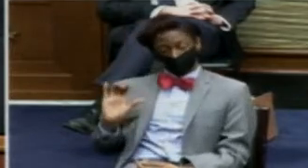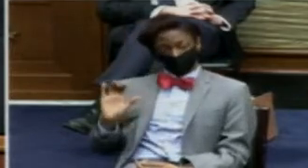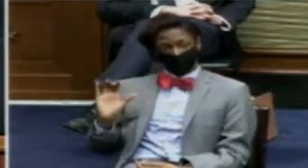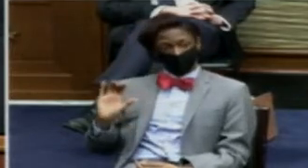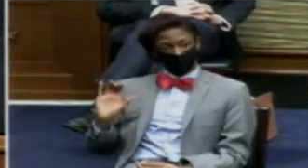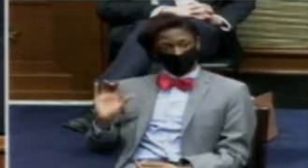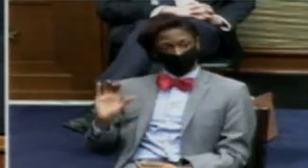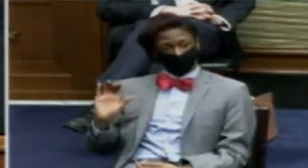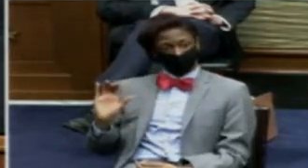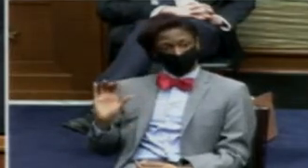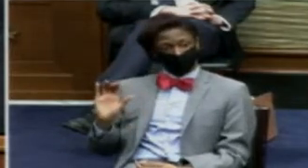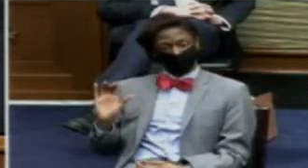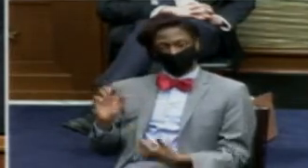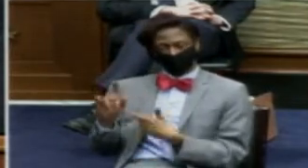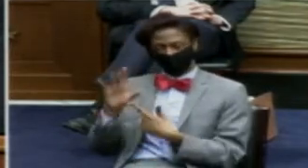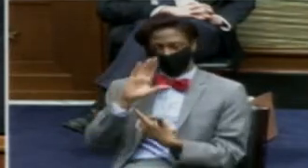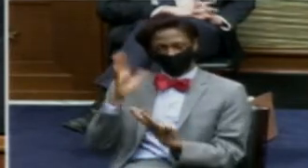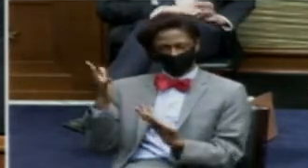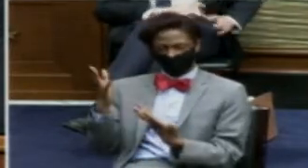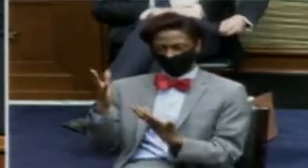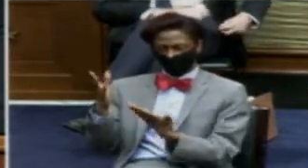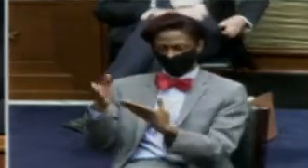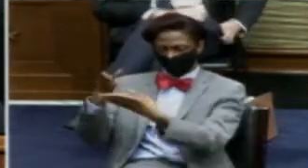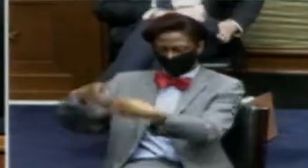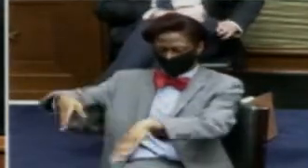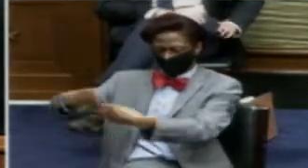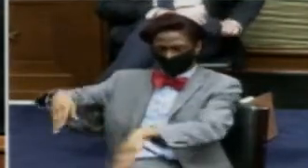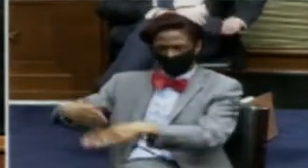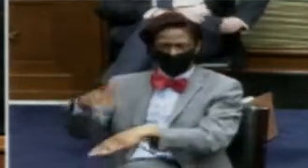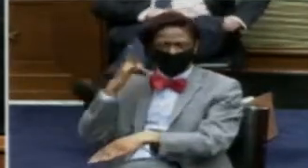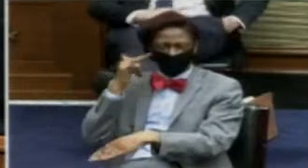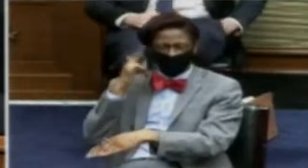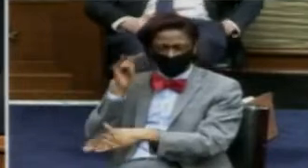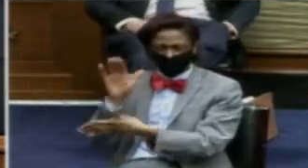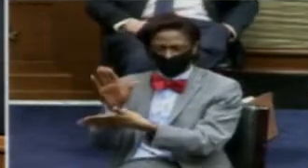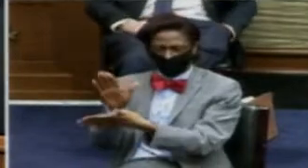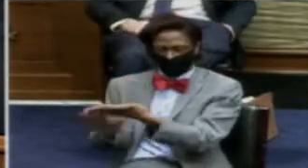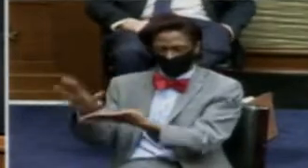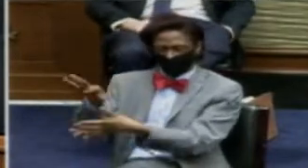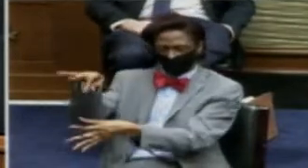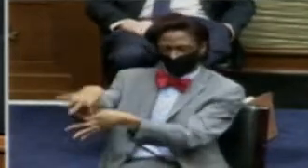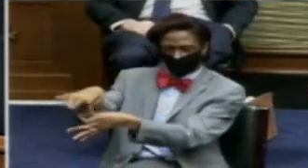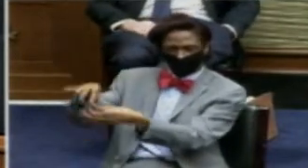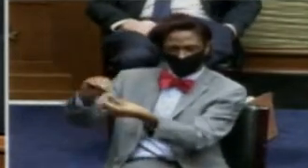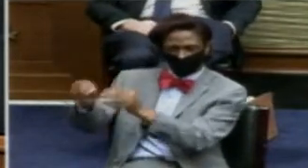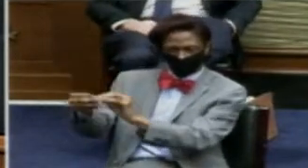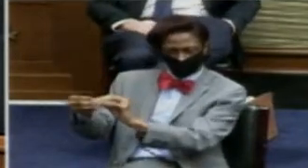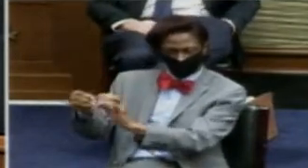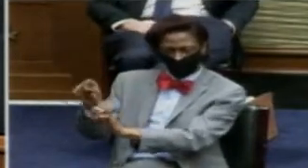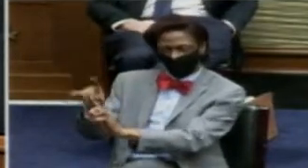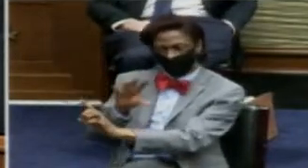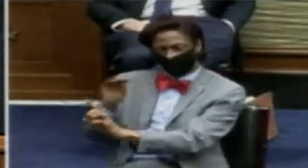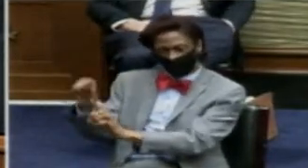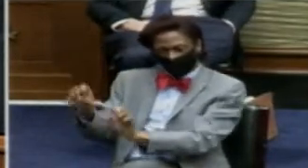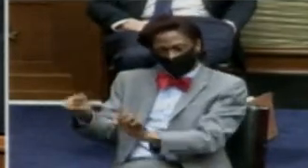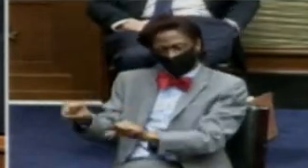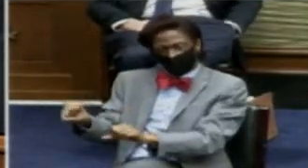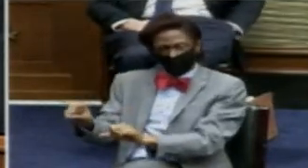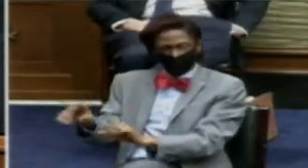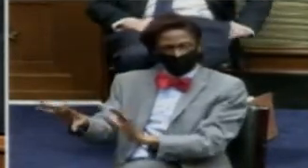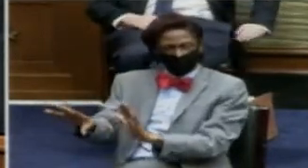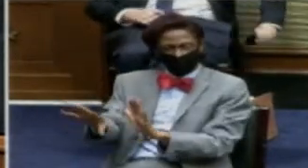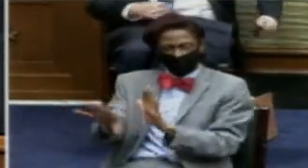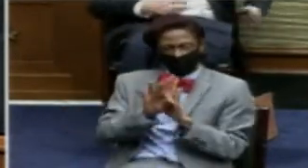because that would bust up California's electoral college number and potentially elect one or